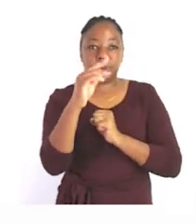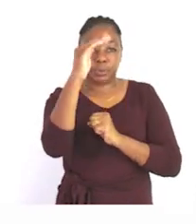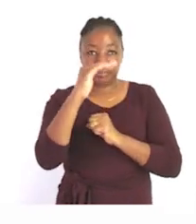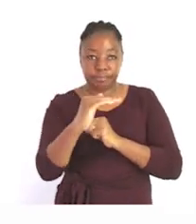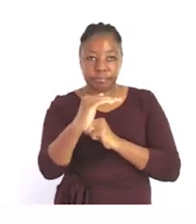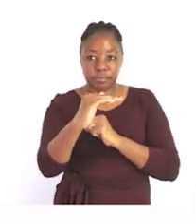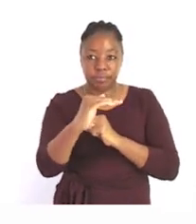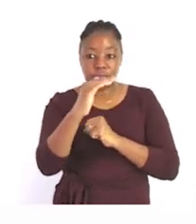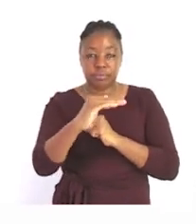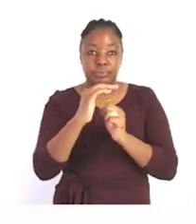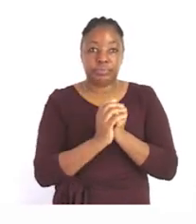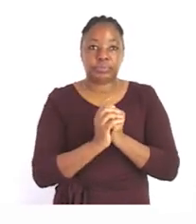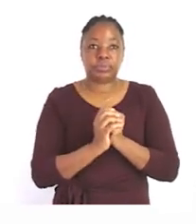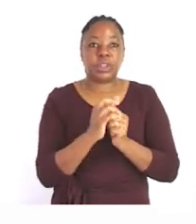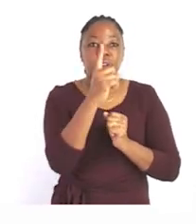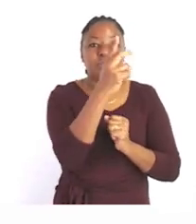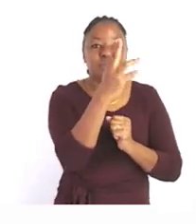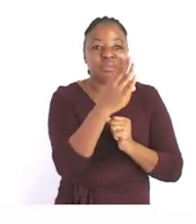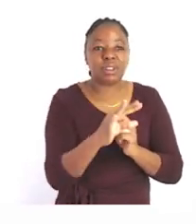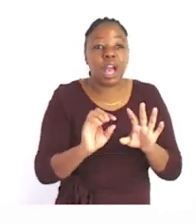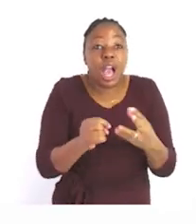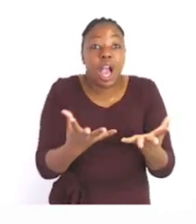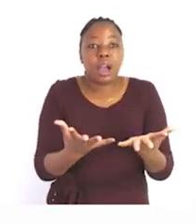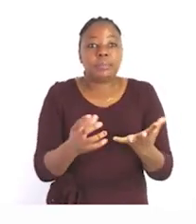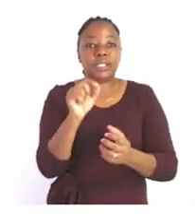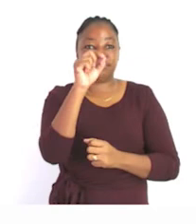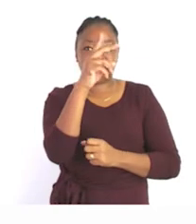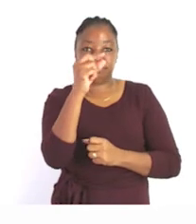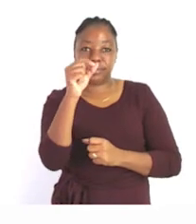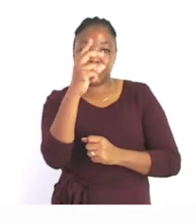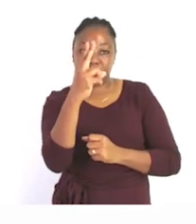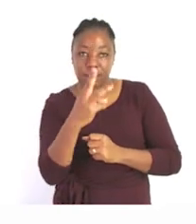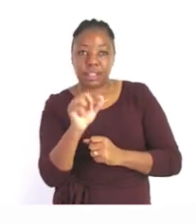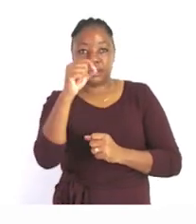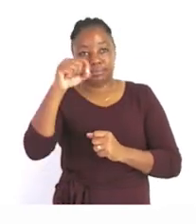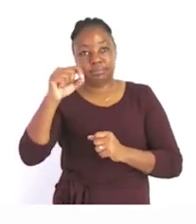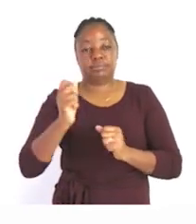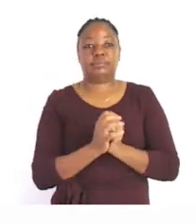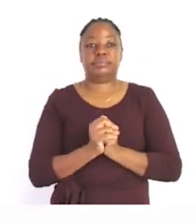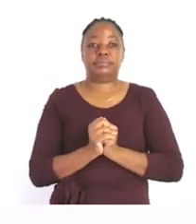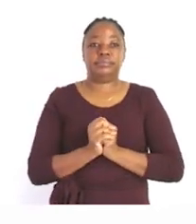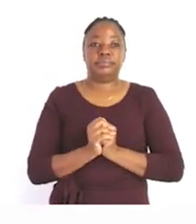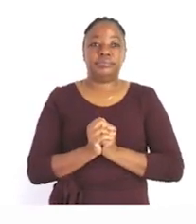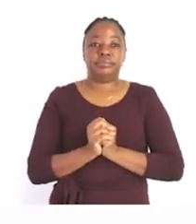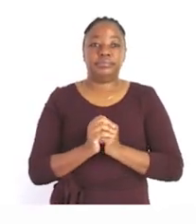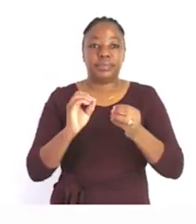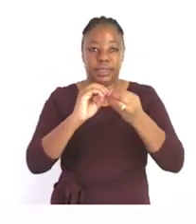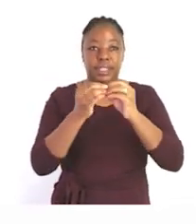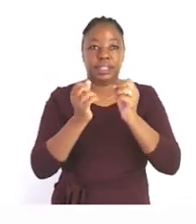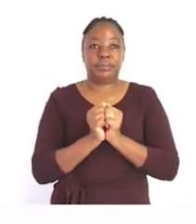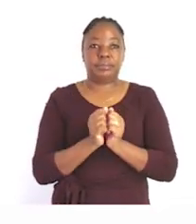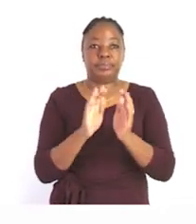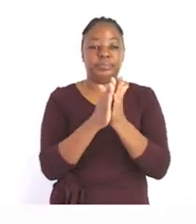is so easy, and I know that you can do this in less than 1 minute. Let's now go to